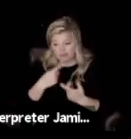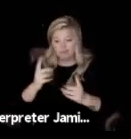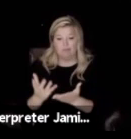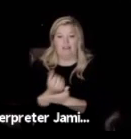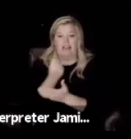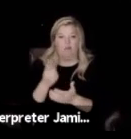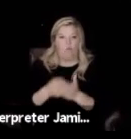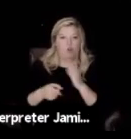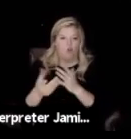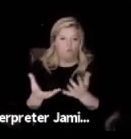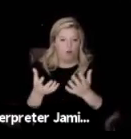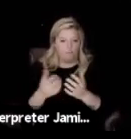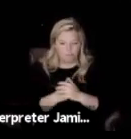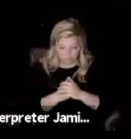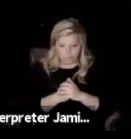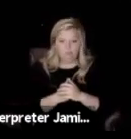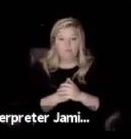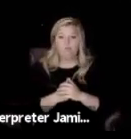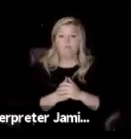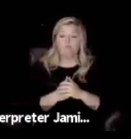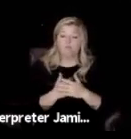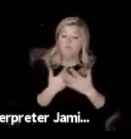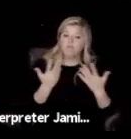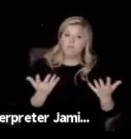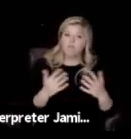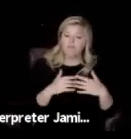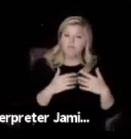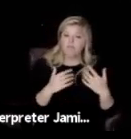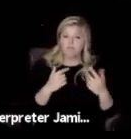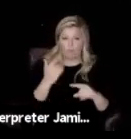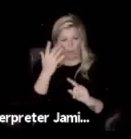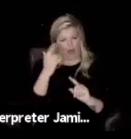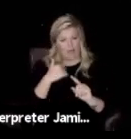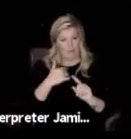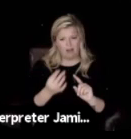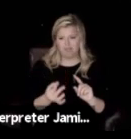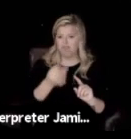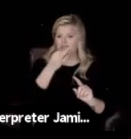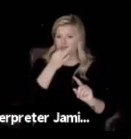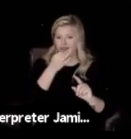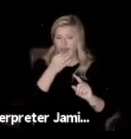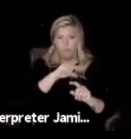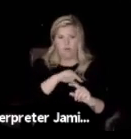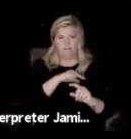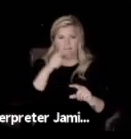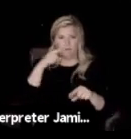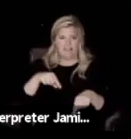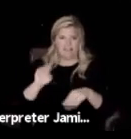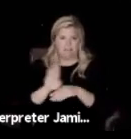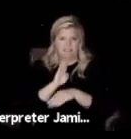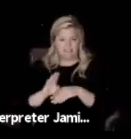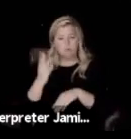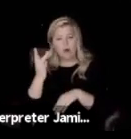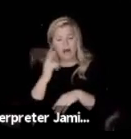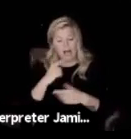Callisto. And then, why do I really have expertise to do this business? Not only have I built